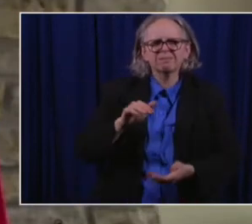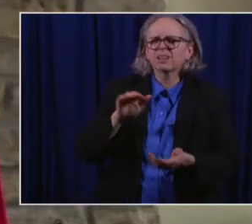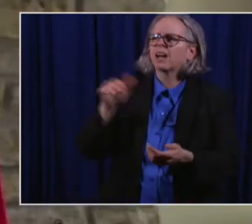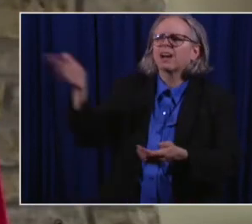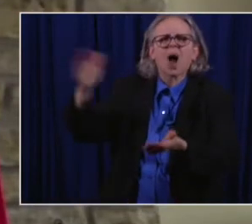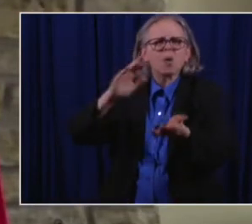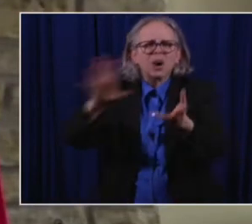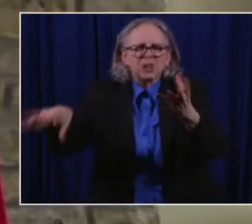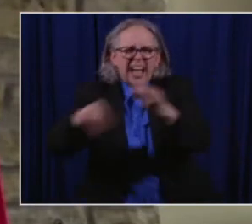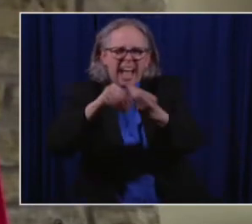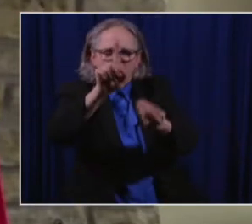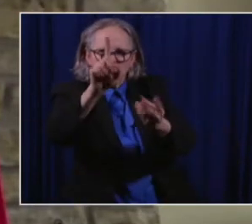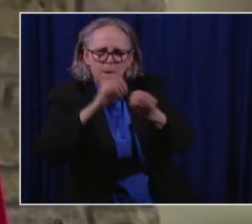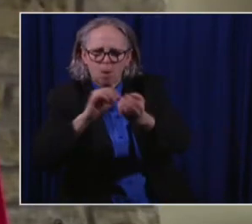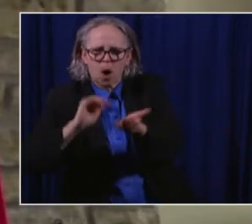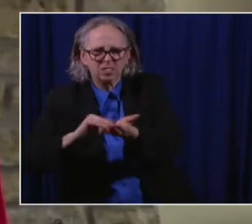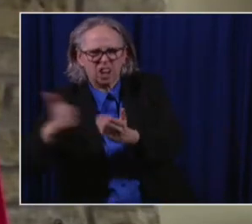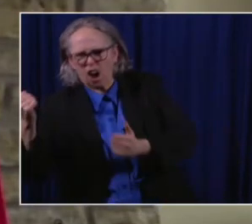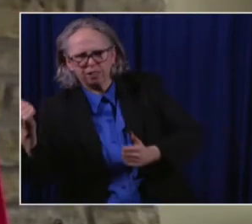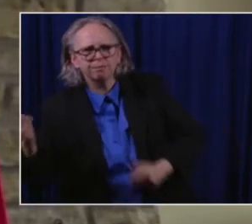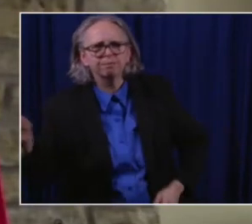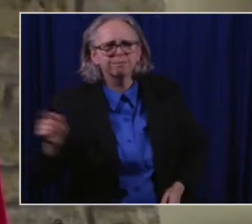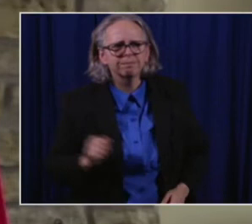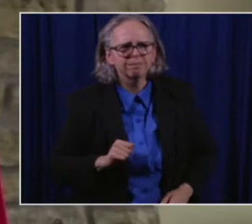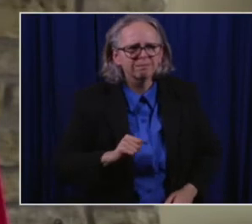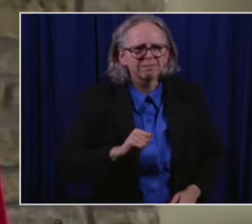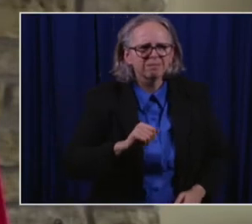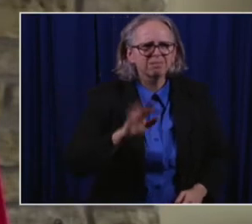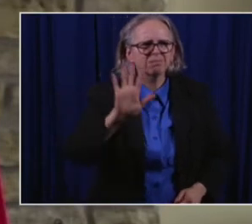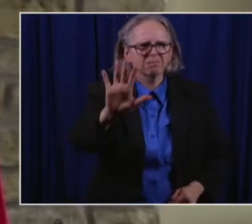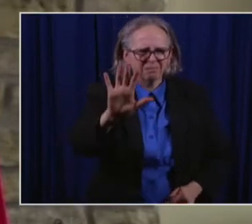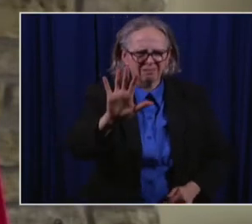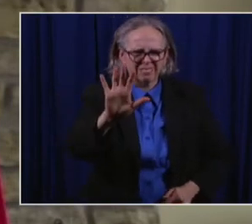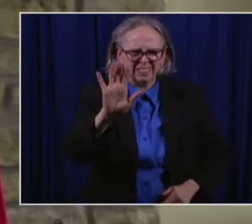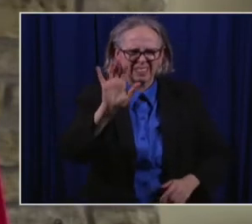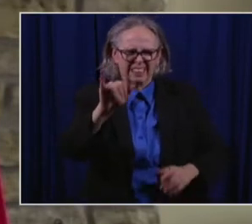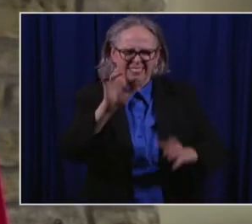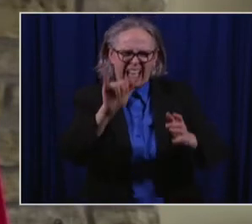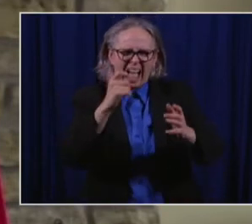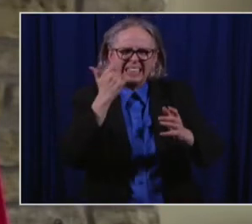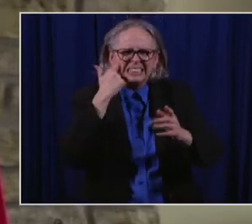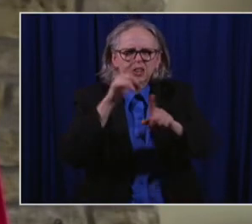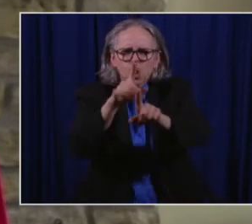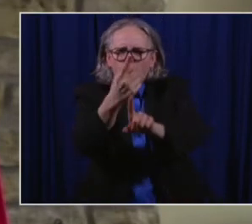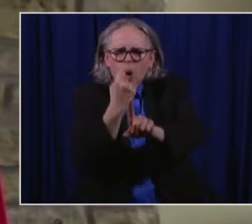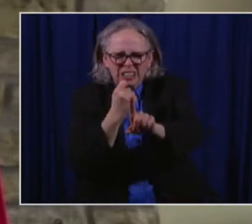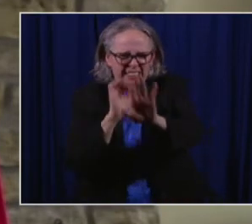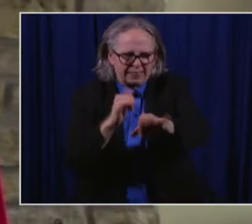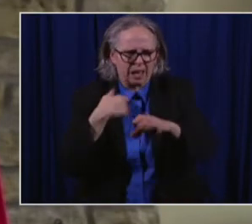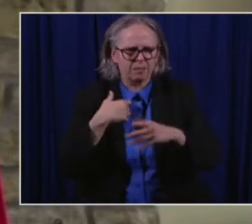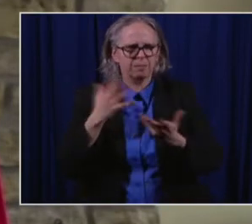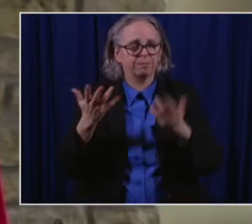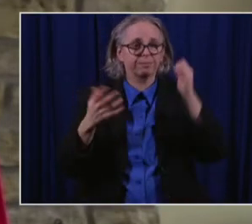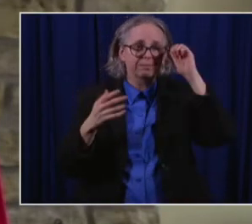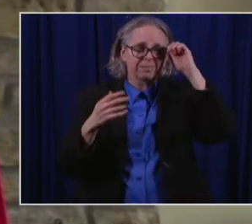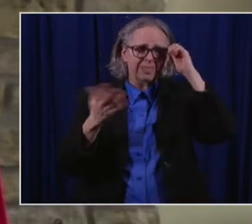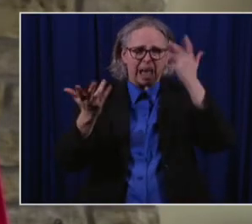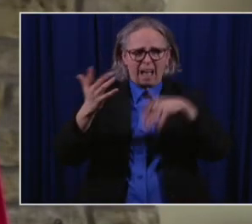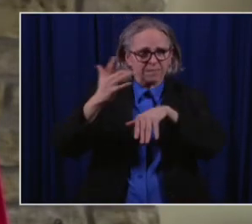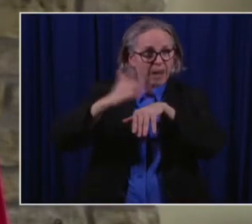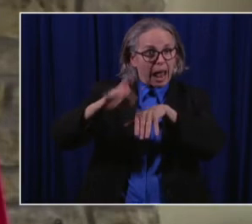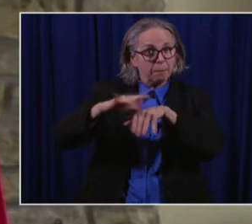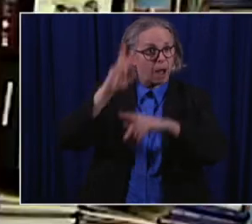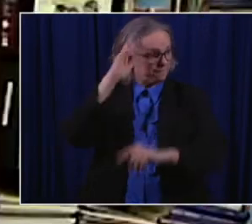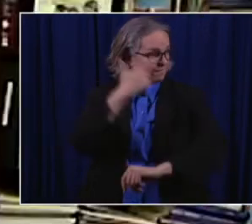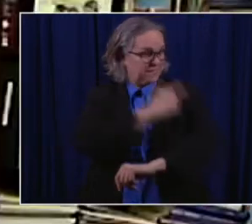is at this point, in terms of the question that was asked, given the supply of the vaccine, just from a practical perspective, there's not near